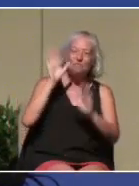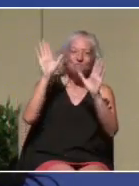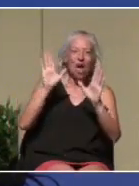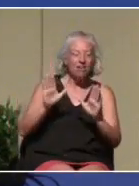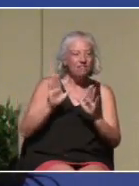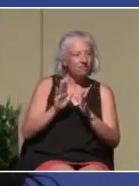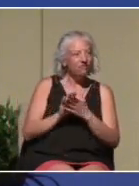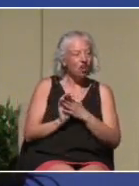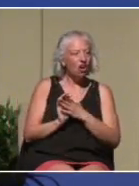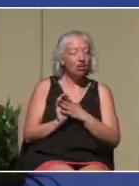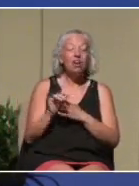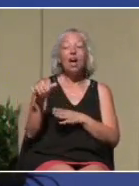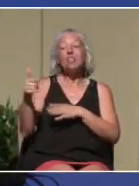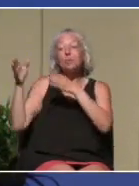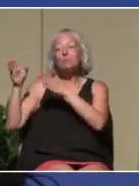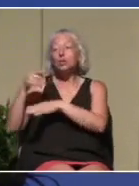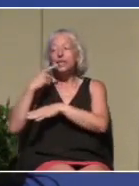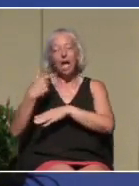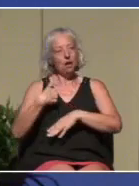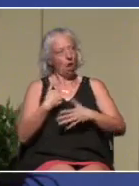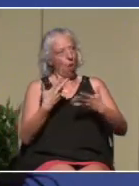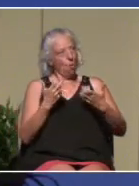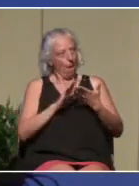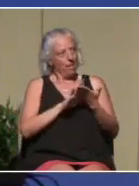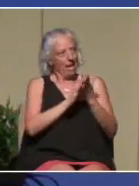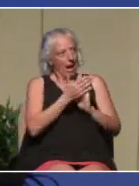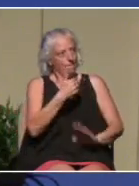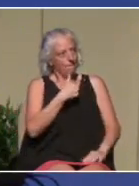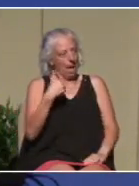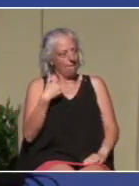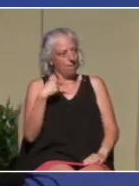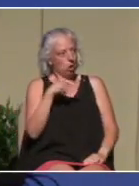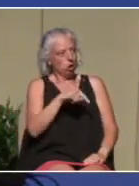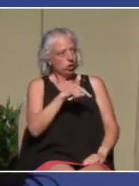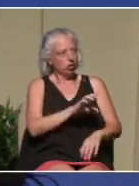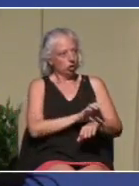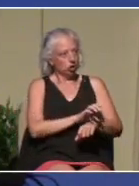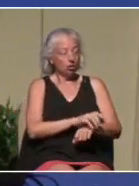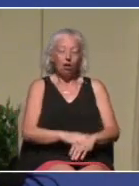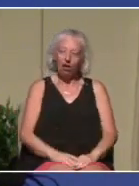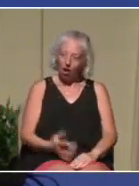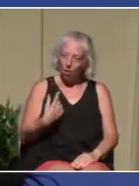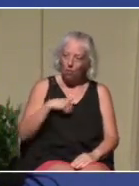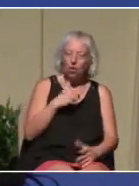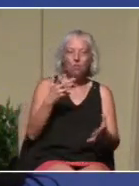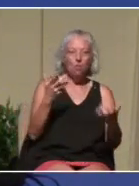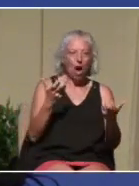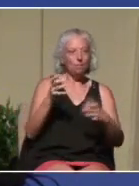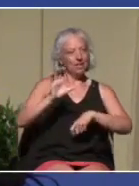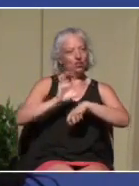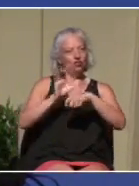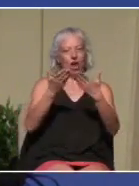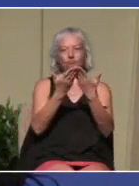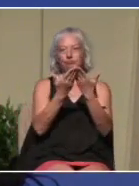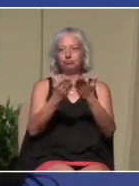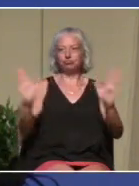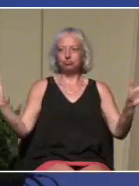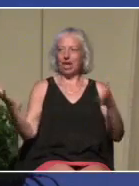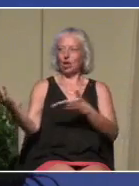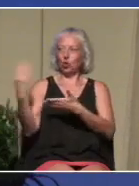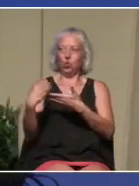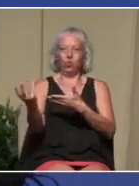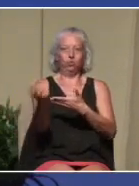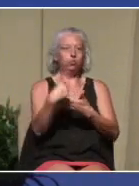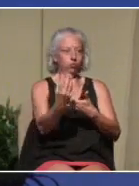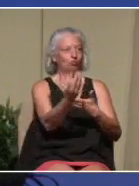else said that they want to take the step of becoming a member of Maranatha. We really want to be a church that includes,